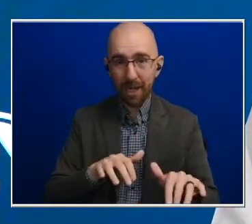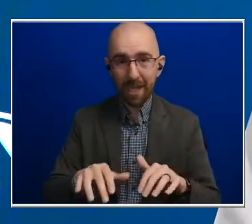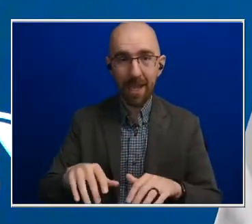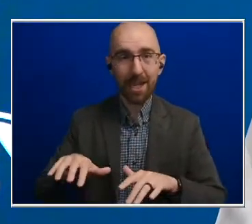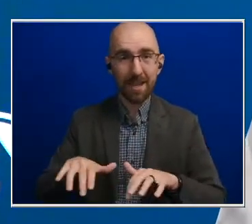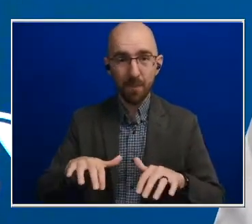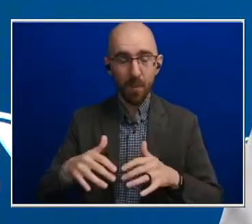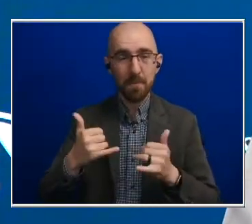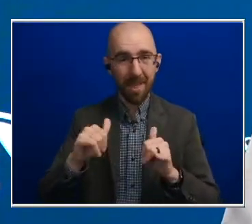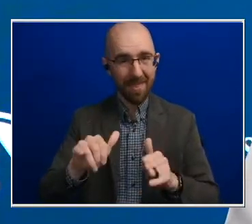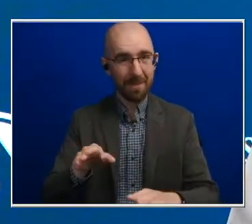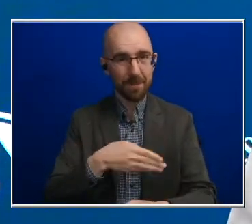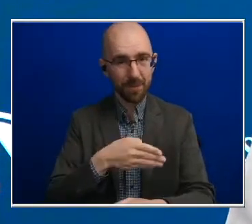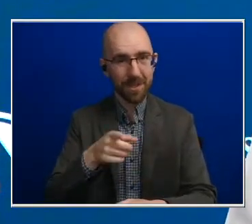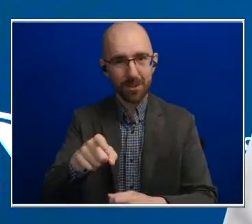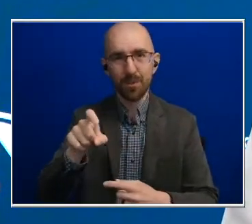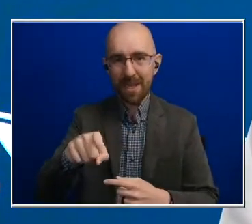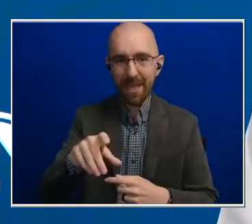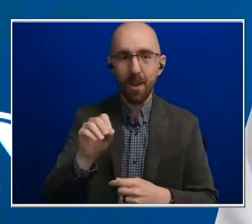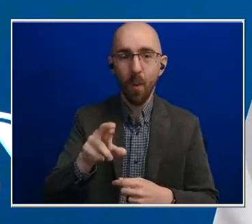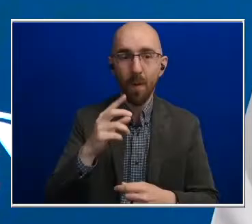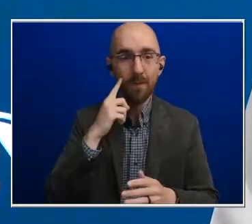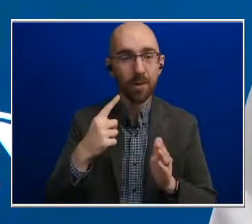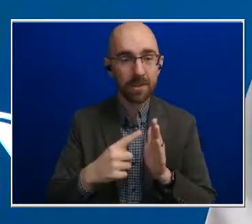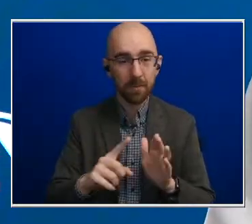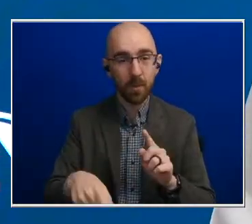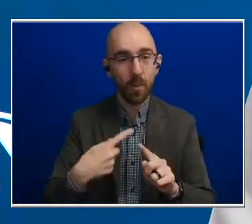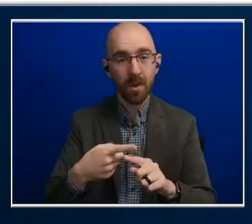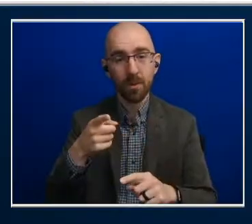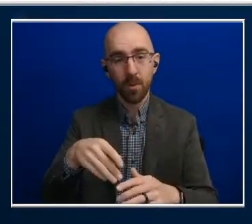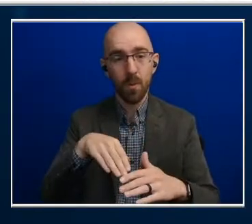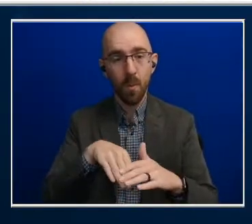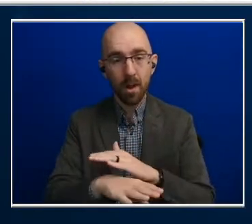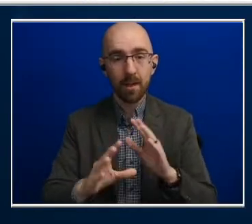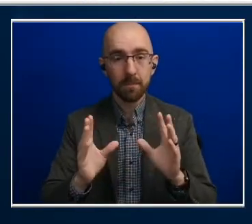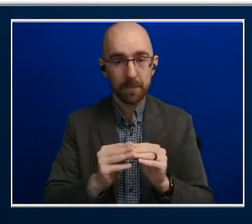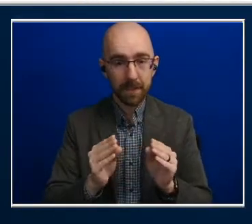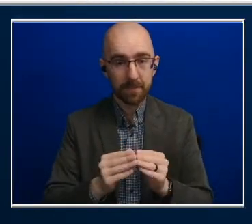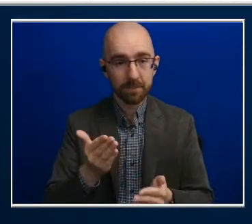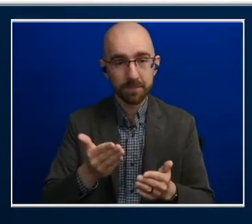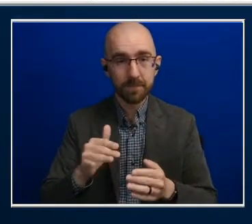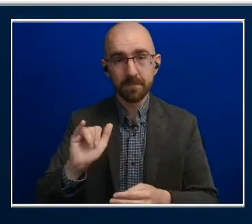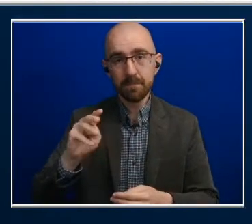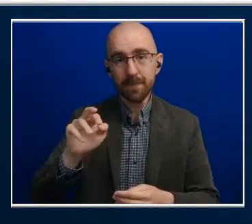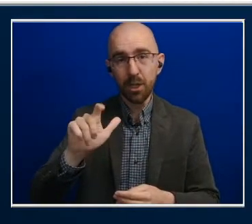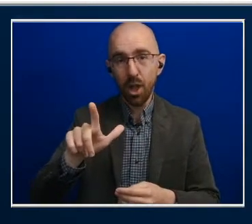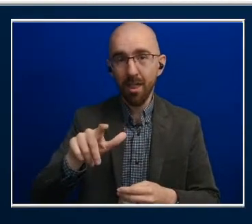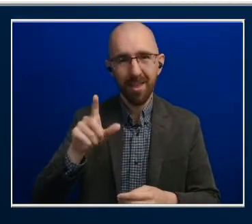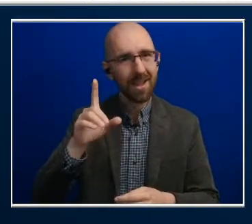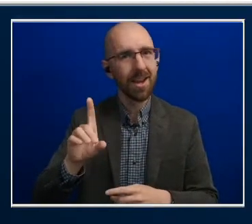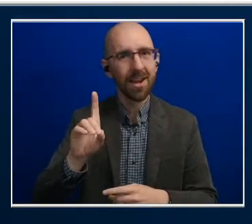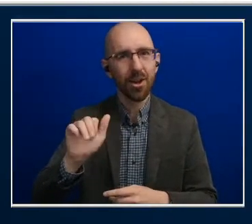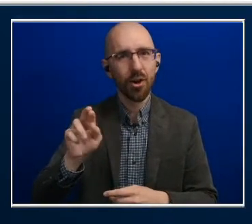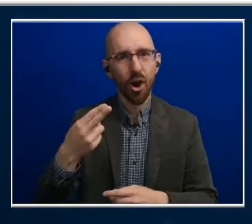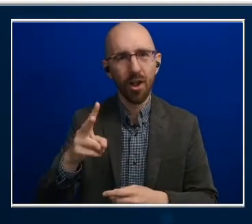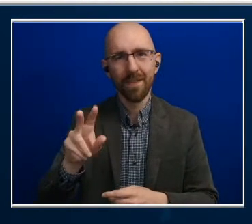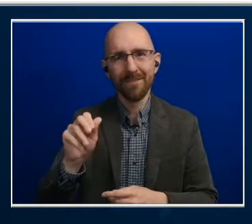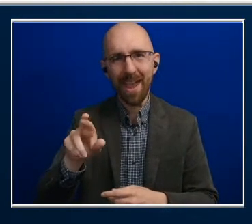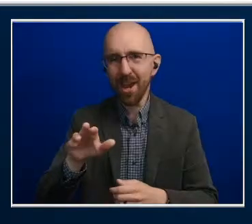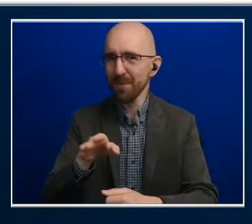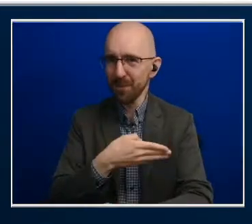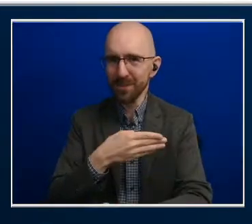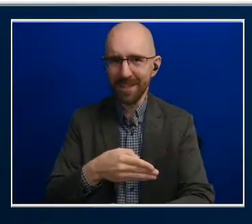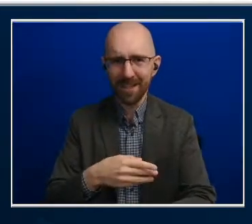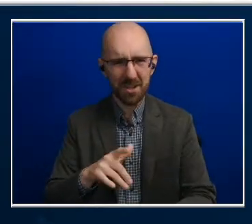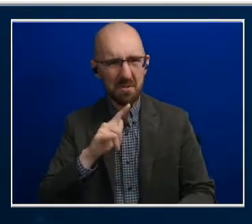that you need, or for instance, when you're walking into your meetings, maybe the Imperial March or something like that. Oh, dude, really? I think so. I think we can. The